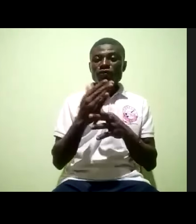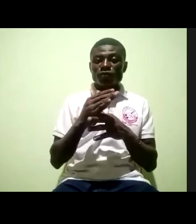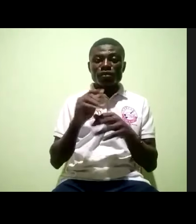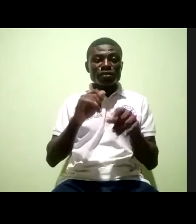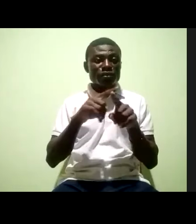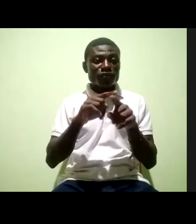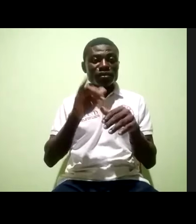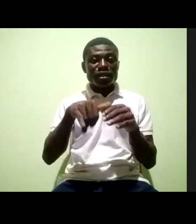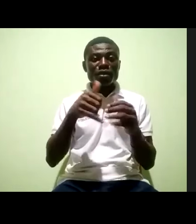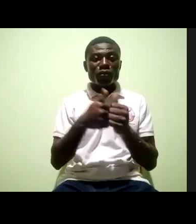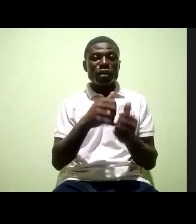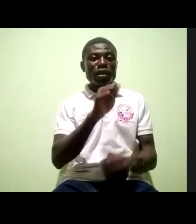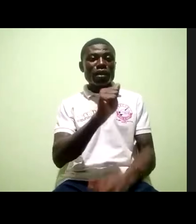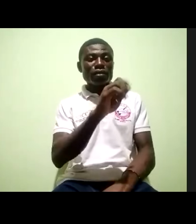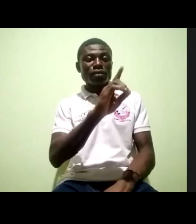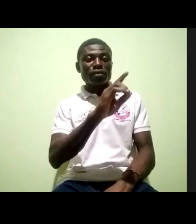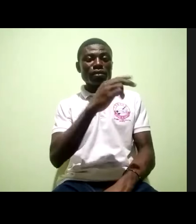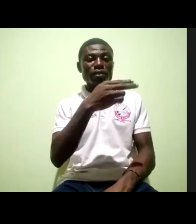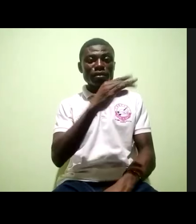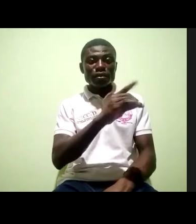and dyslexia.